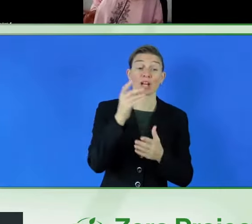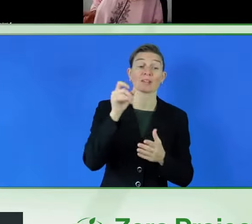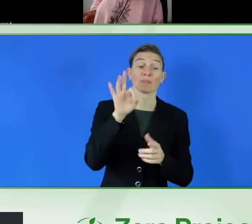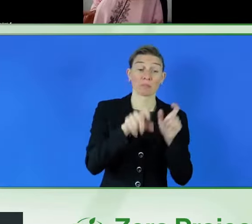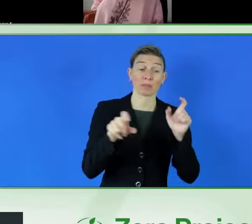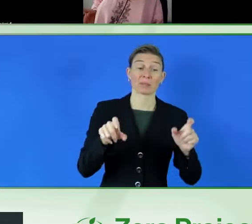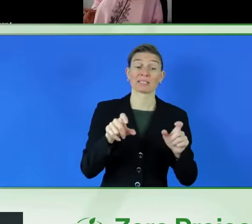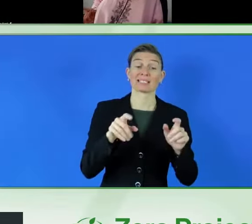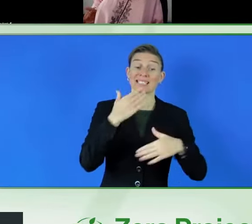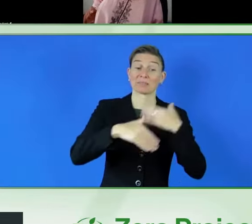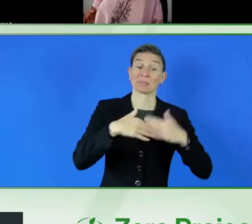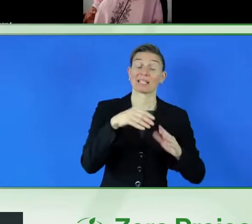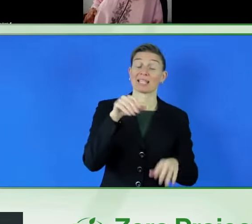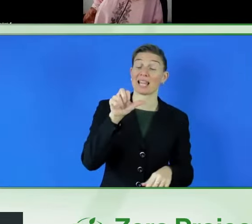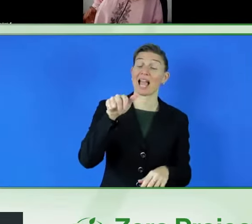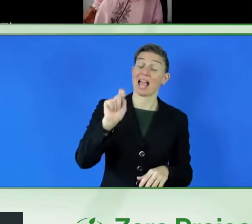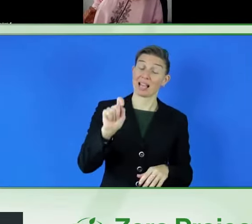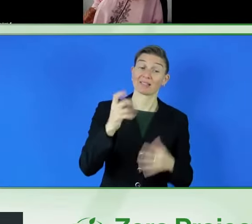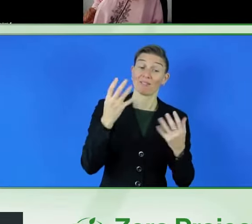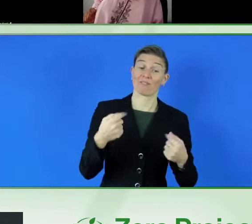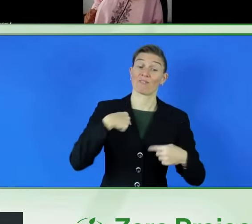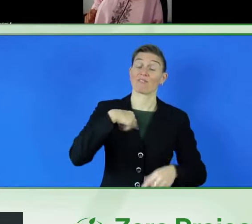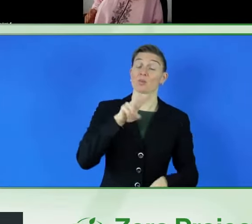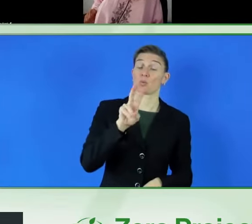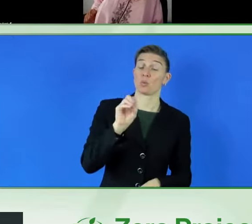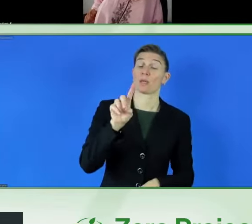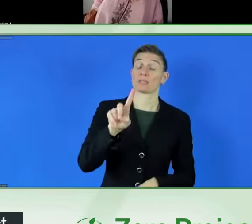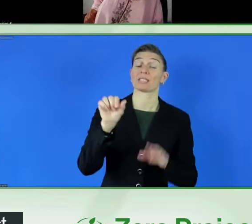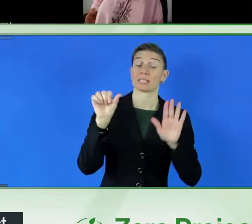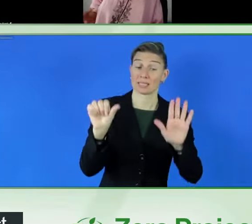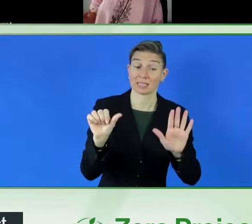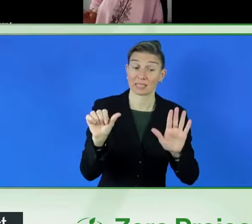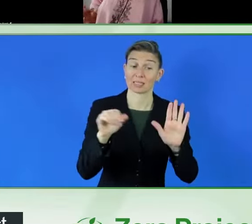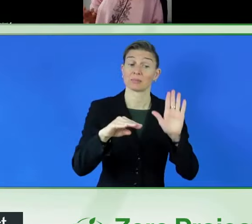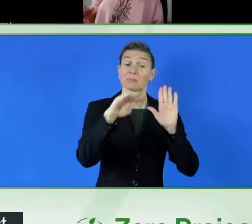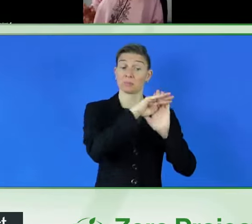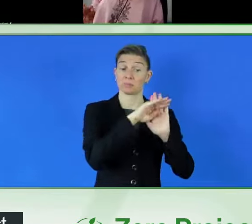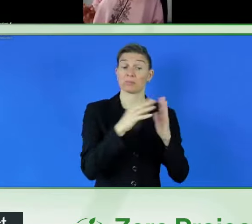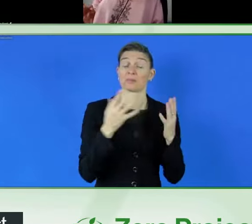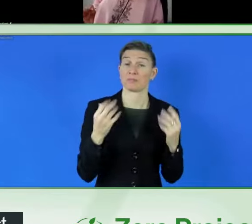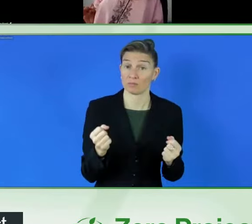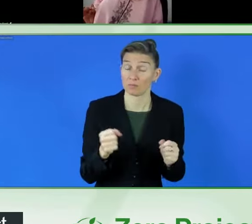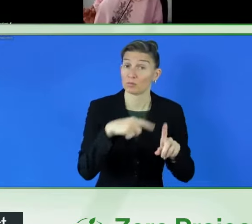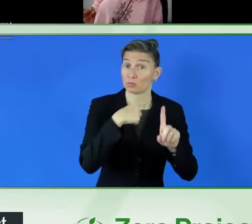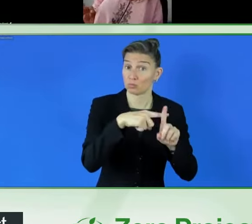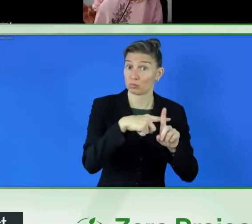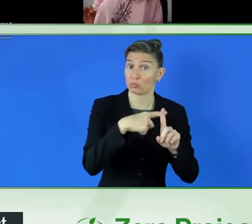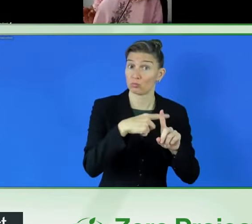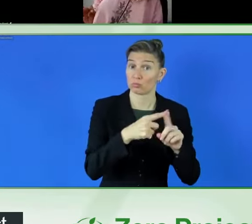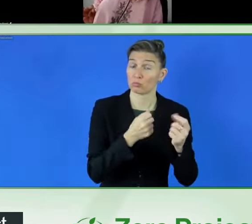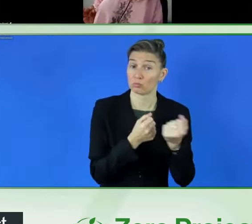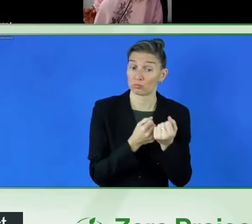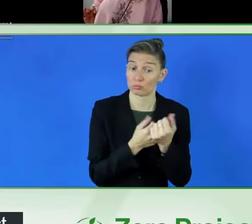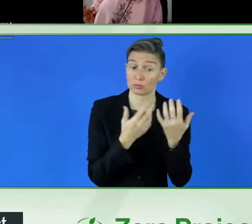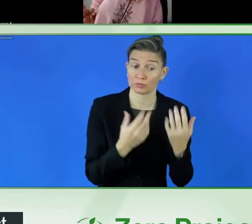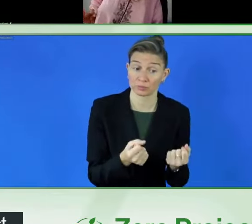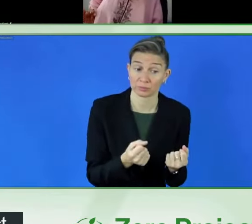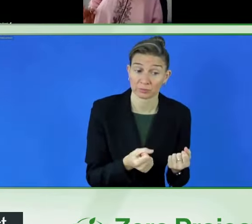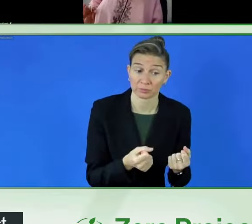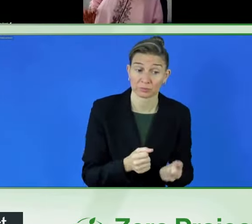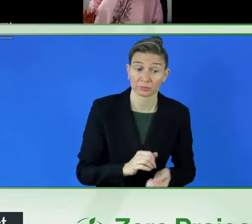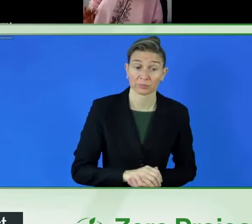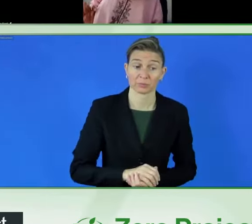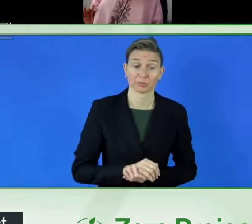that lack of awareness about disability and accessibility among people,